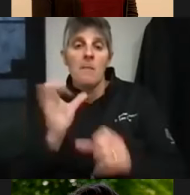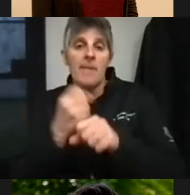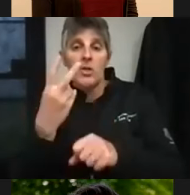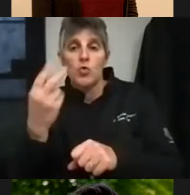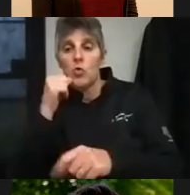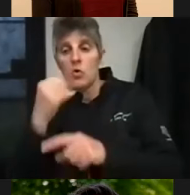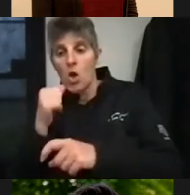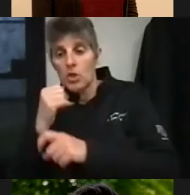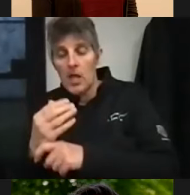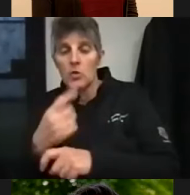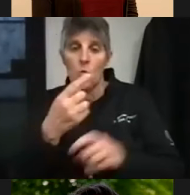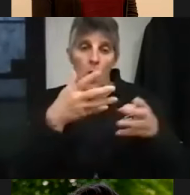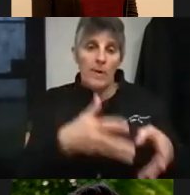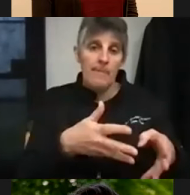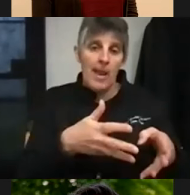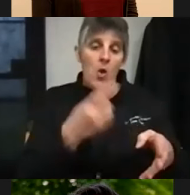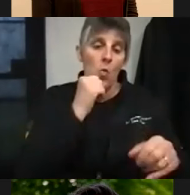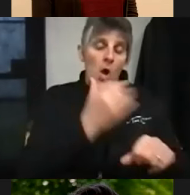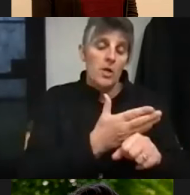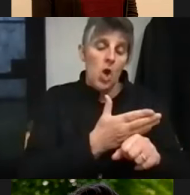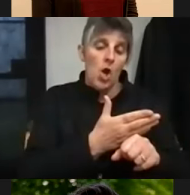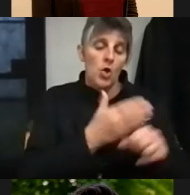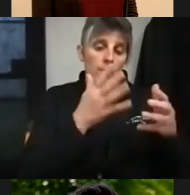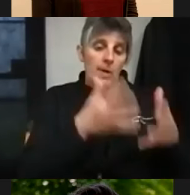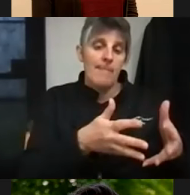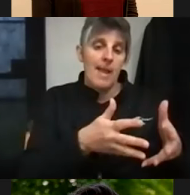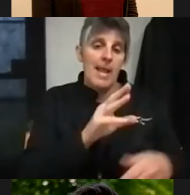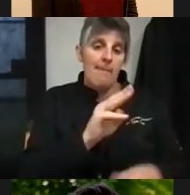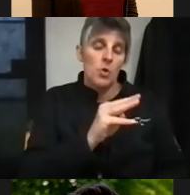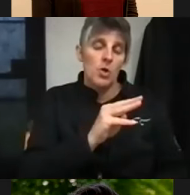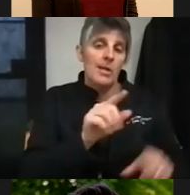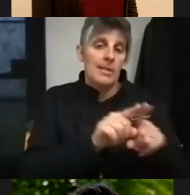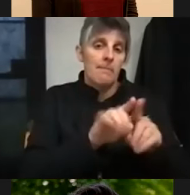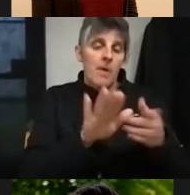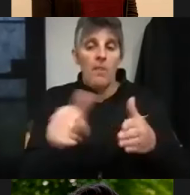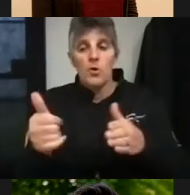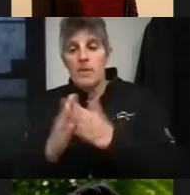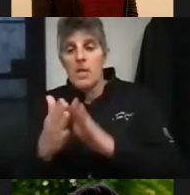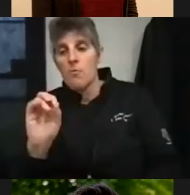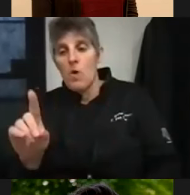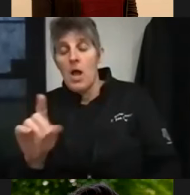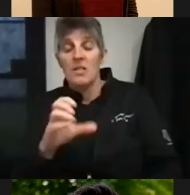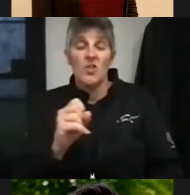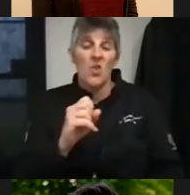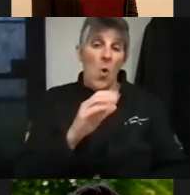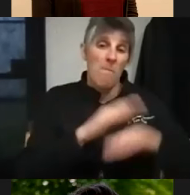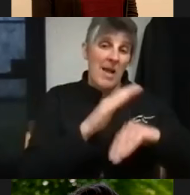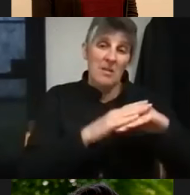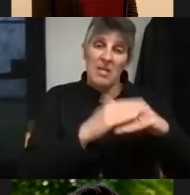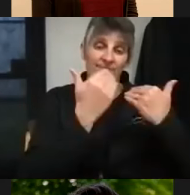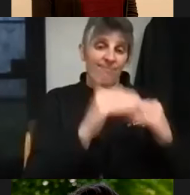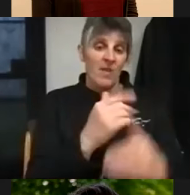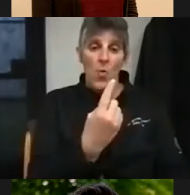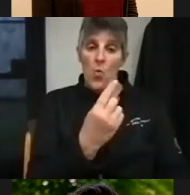cells, one daughter cells remain as mirrors, the other become rods. So maximally, there's only